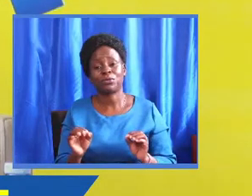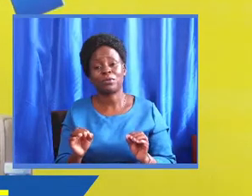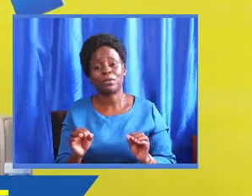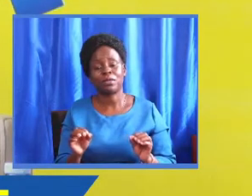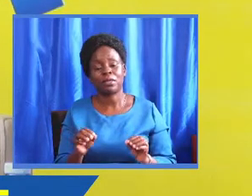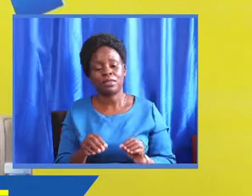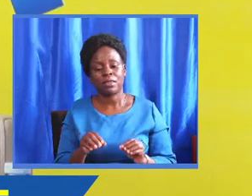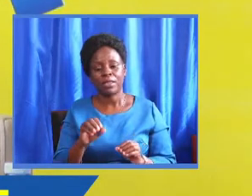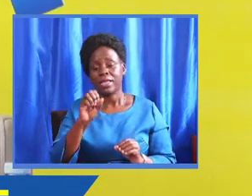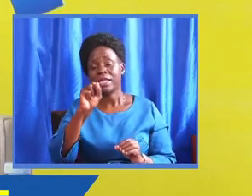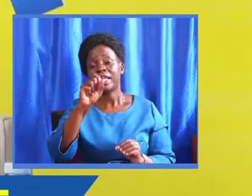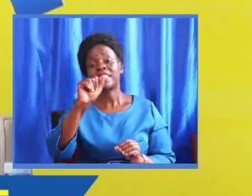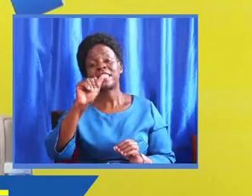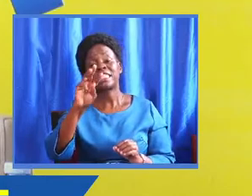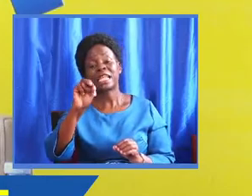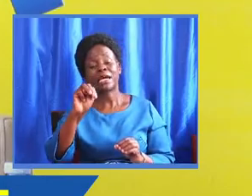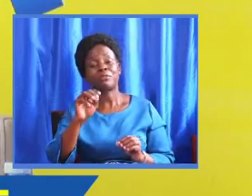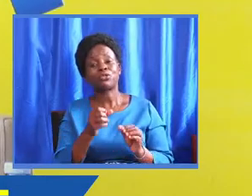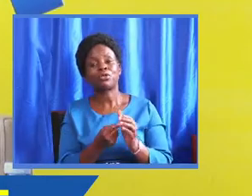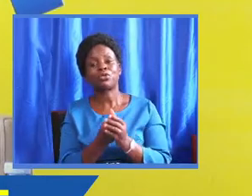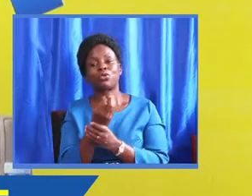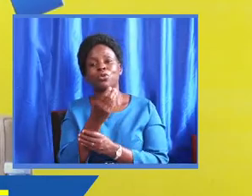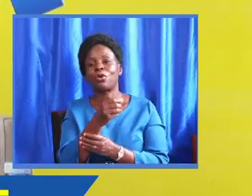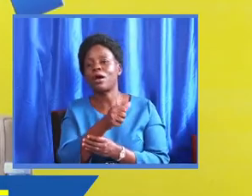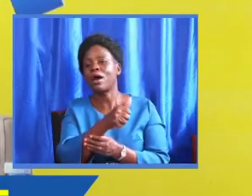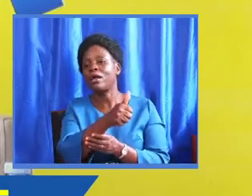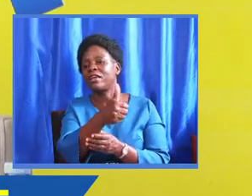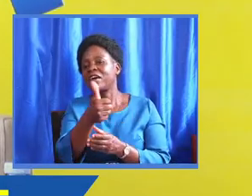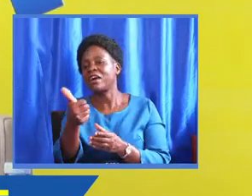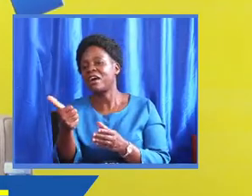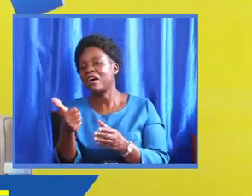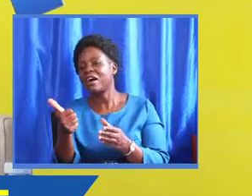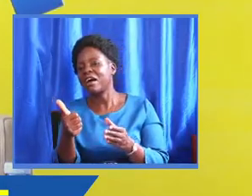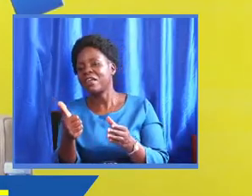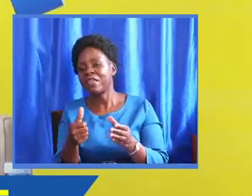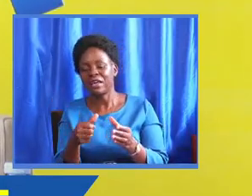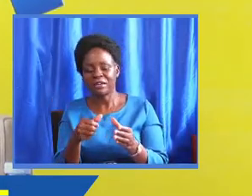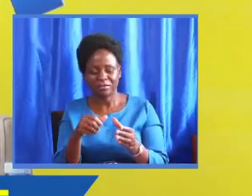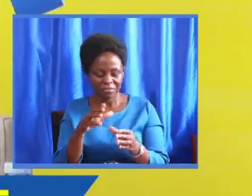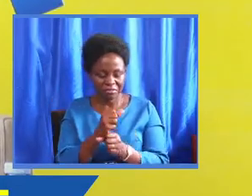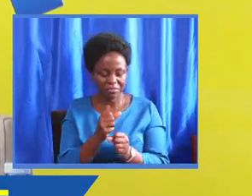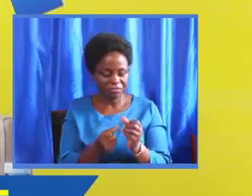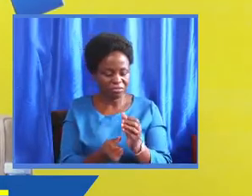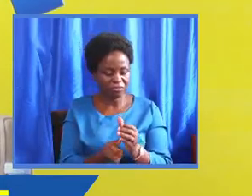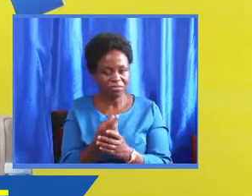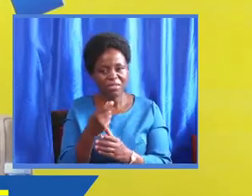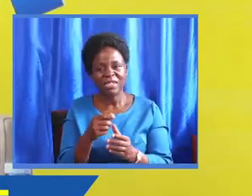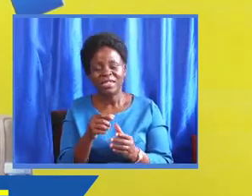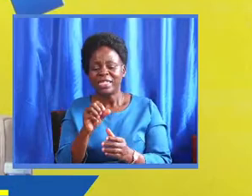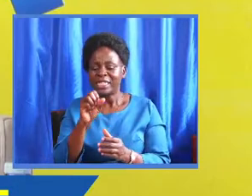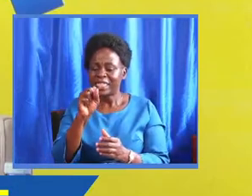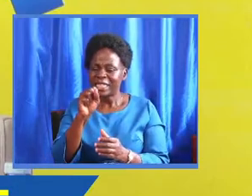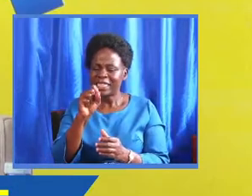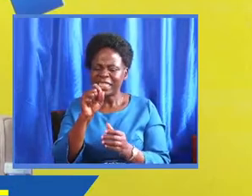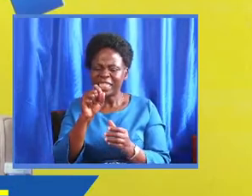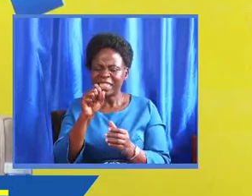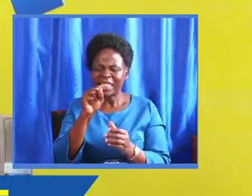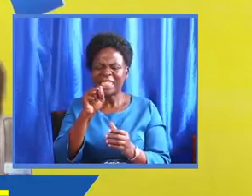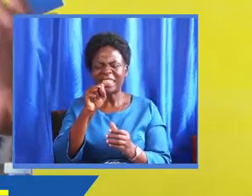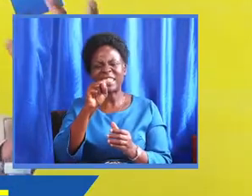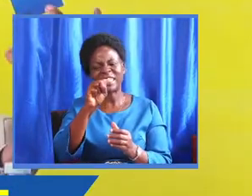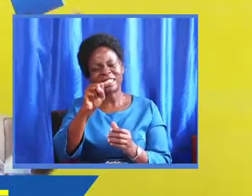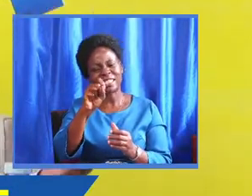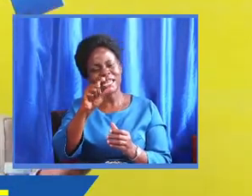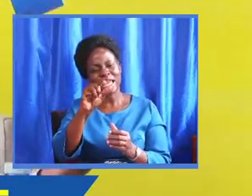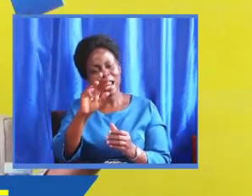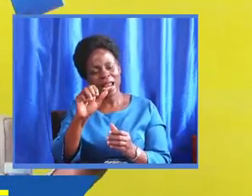the slums are going to grow and the urbanization rates are going to increase every year. The slum dwellings are going to increase if we don't plan for them.